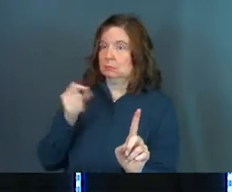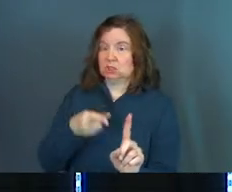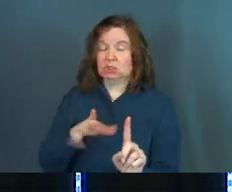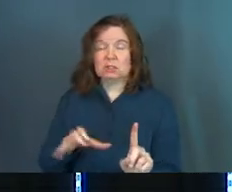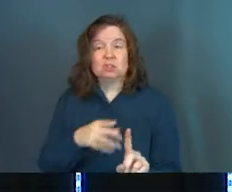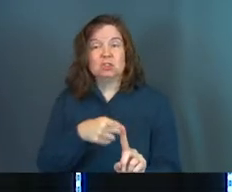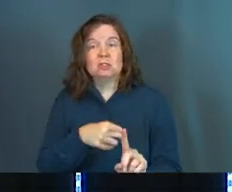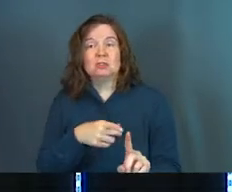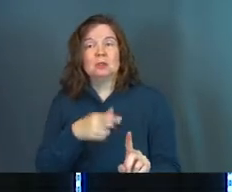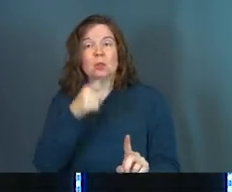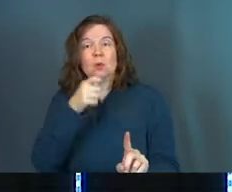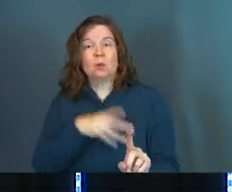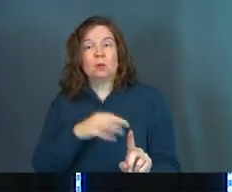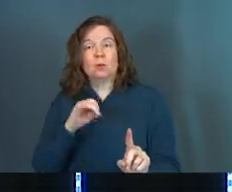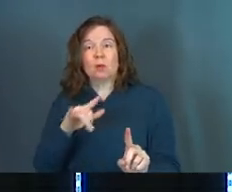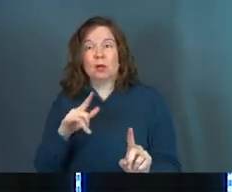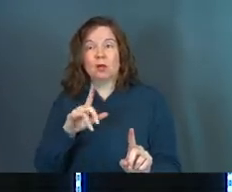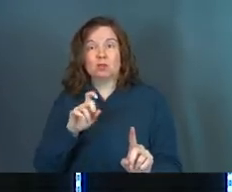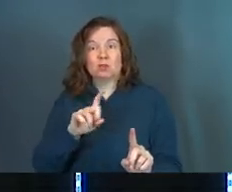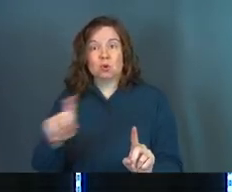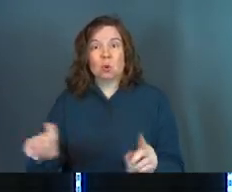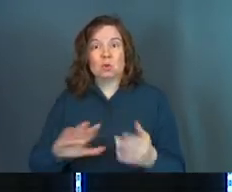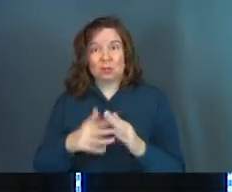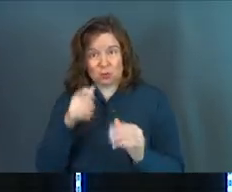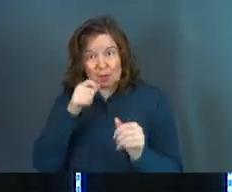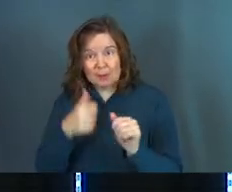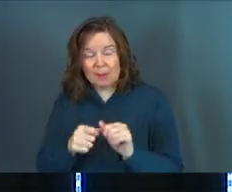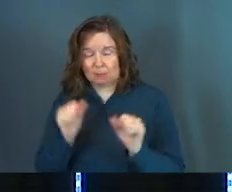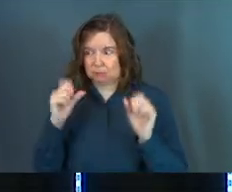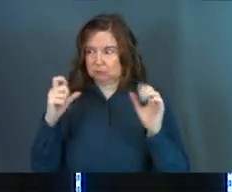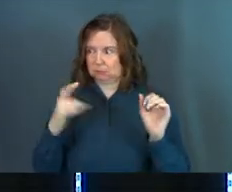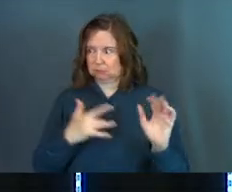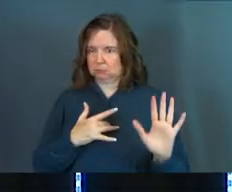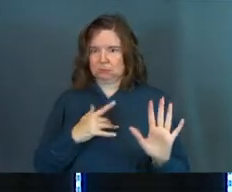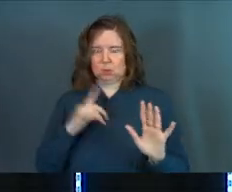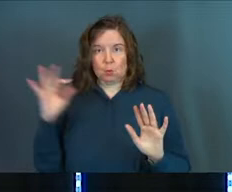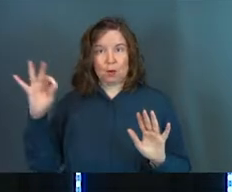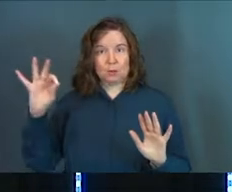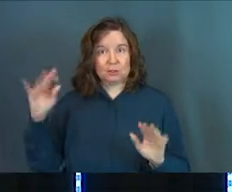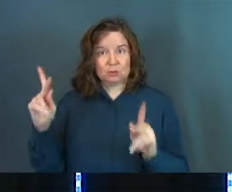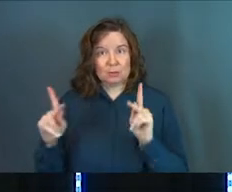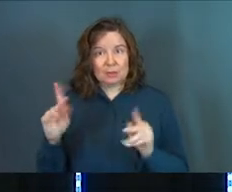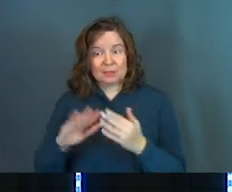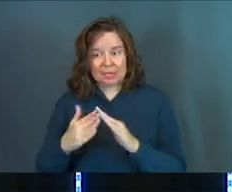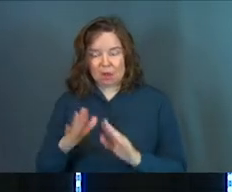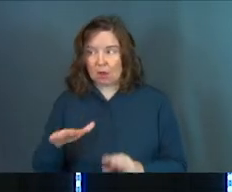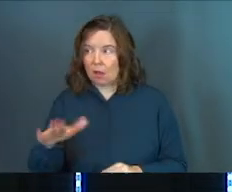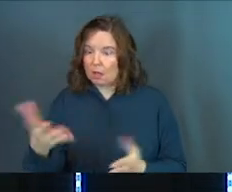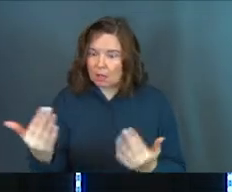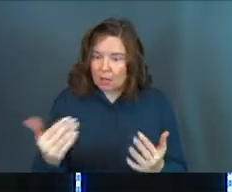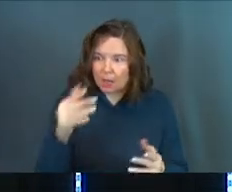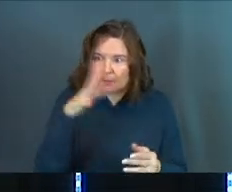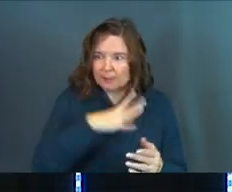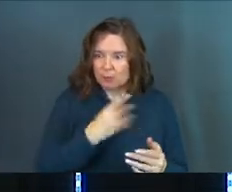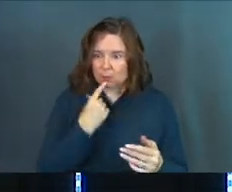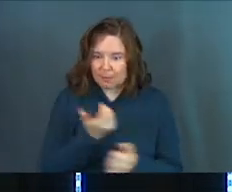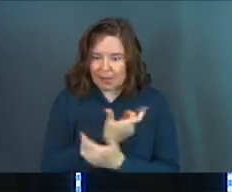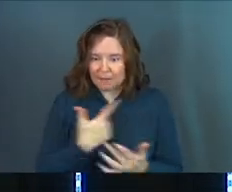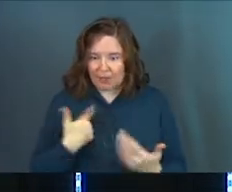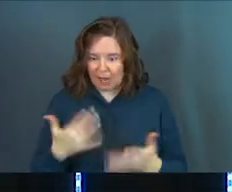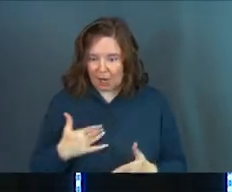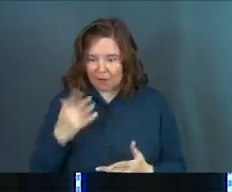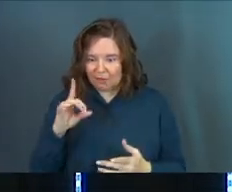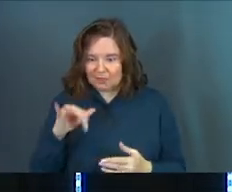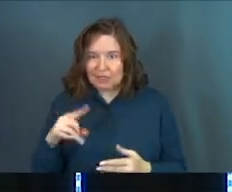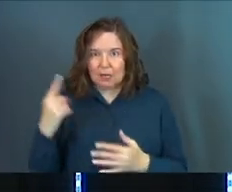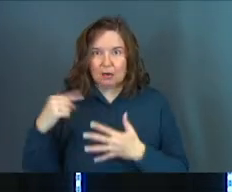does. The woman at the well, she goes down to her town. Remember how she went and she preached to the people at her town? She says, come meet a man who told me everything I